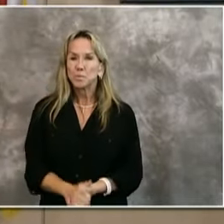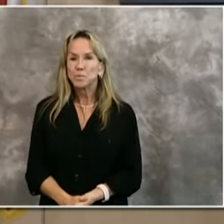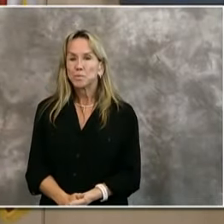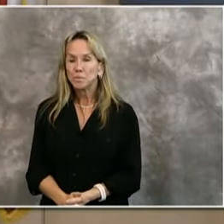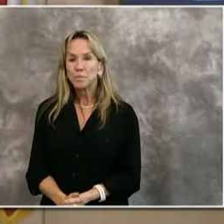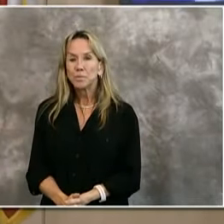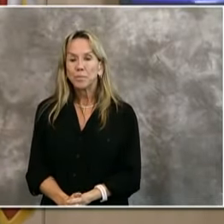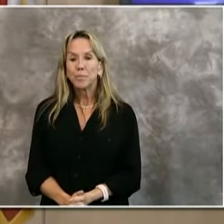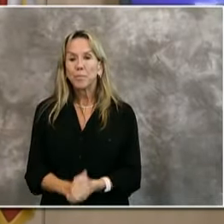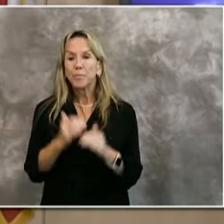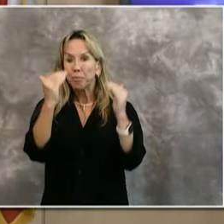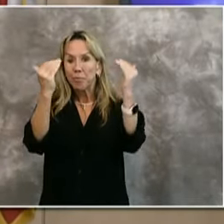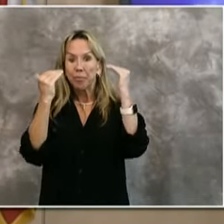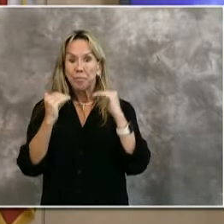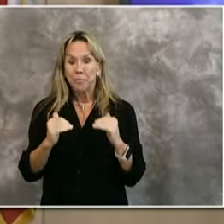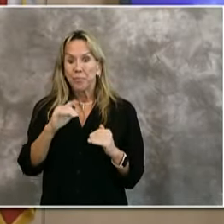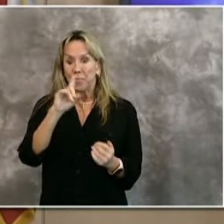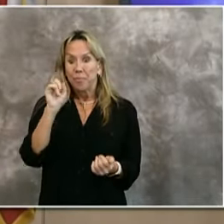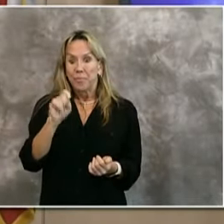Let's go to the next question.